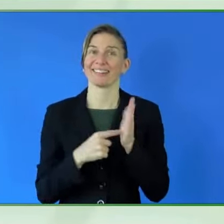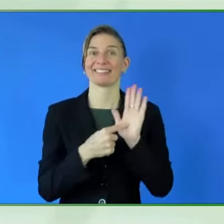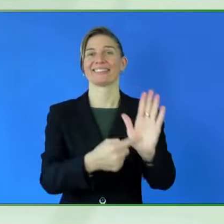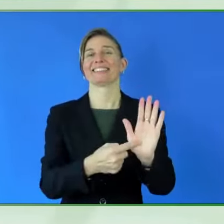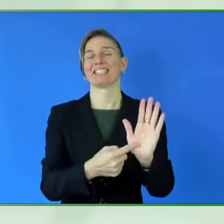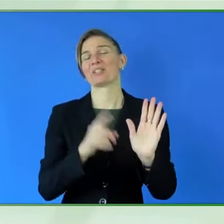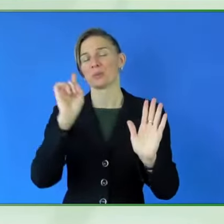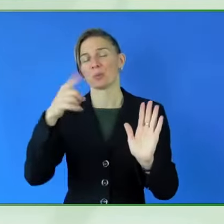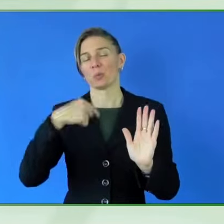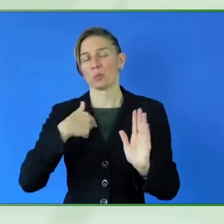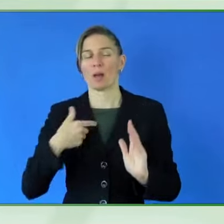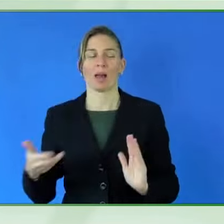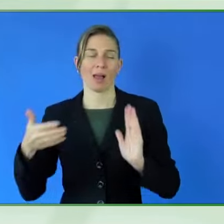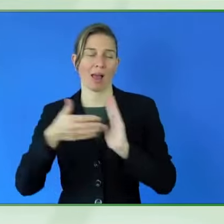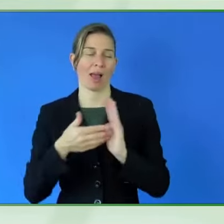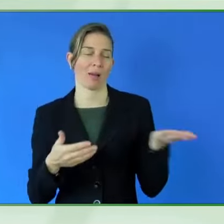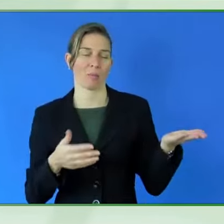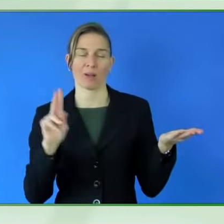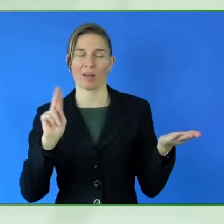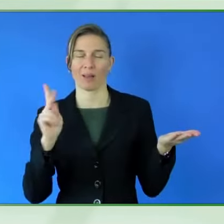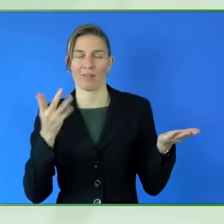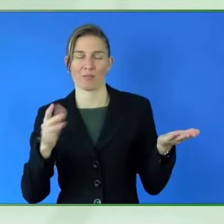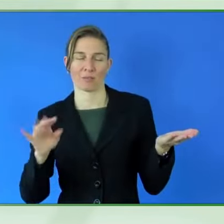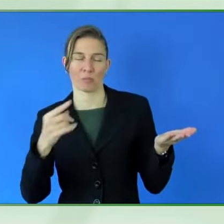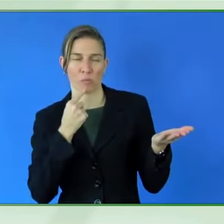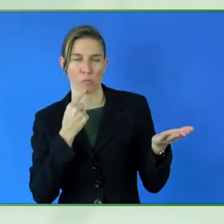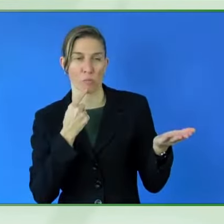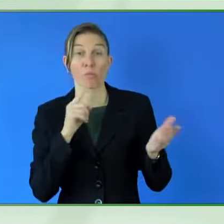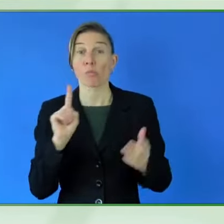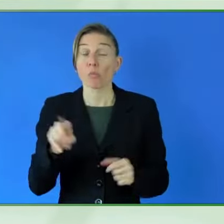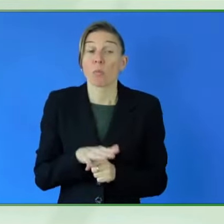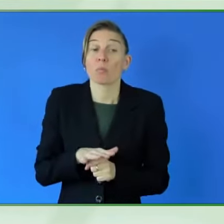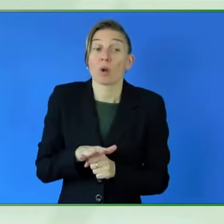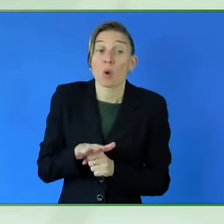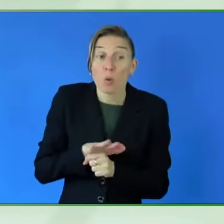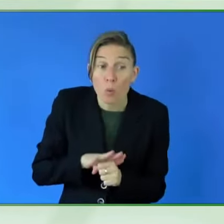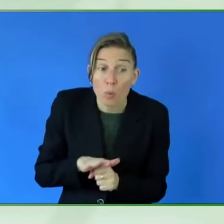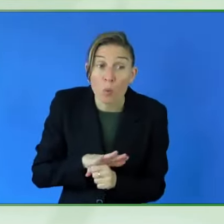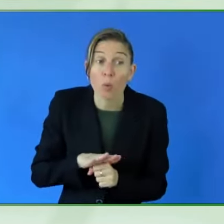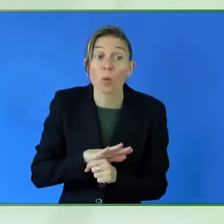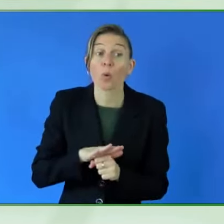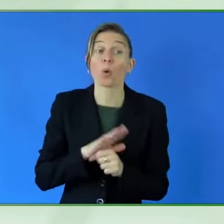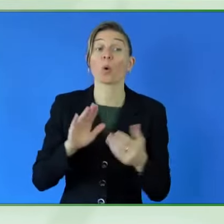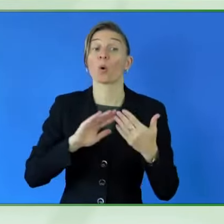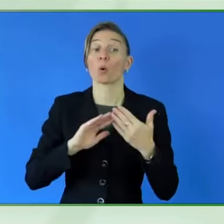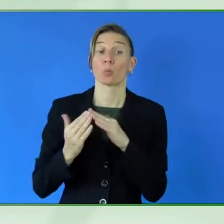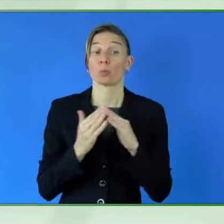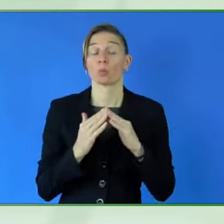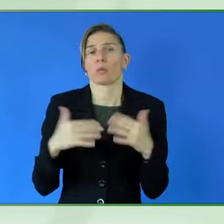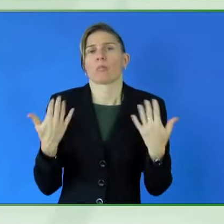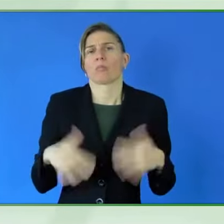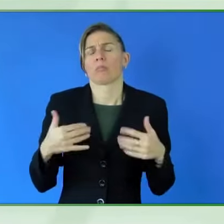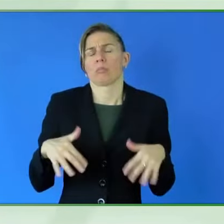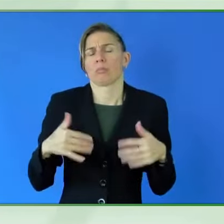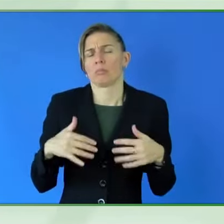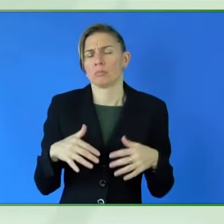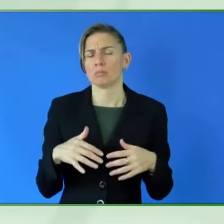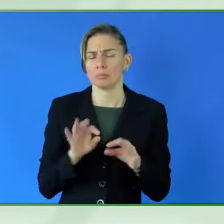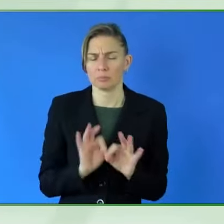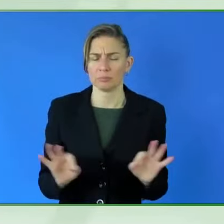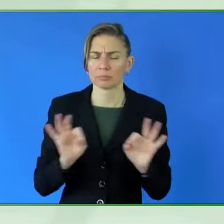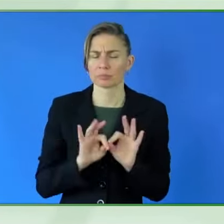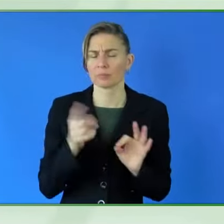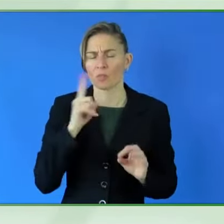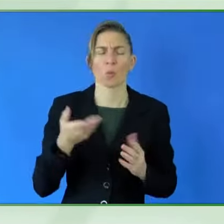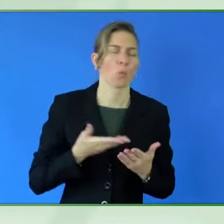Katherine already said, that local communities are of tremendous importance in each of the cities for the success of